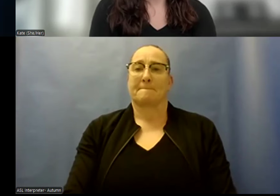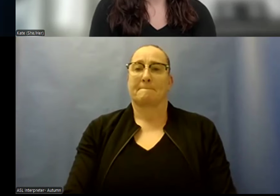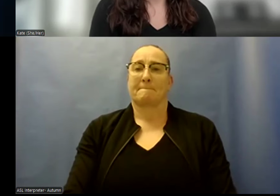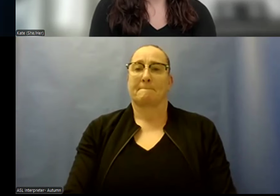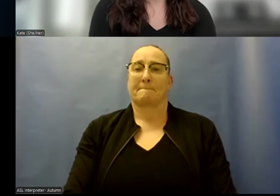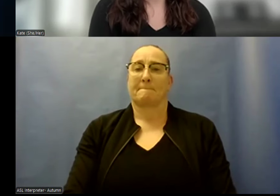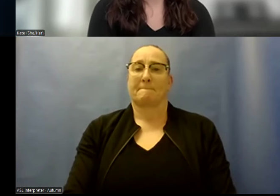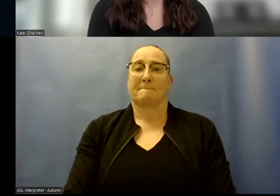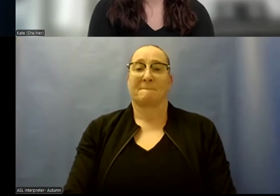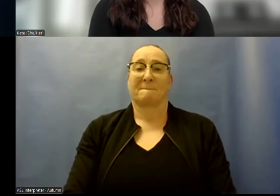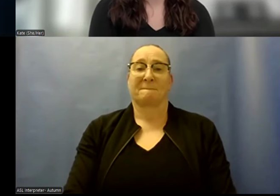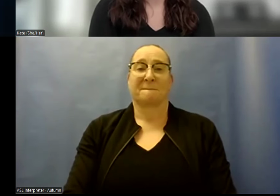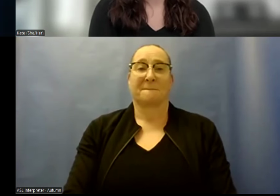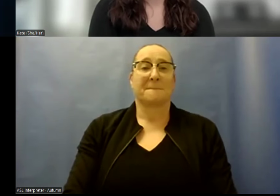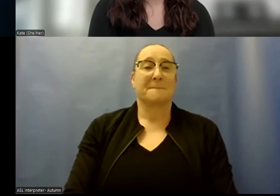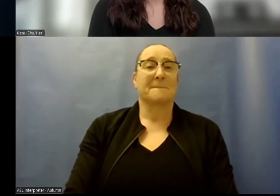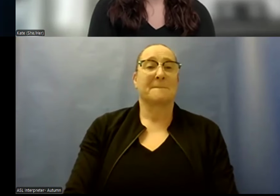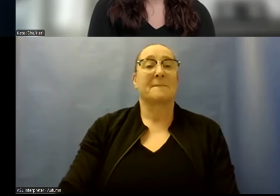Wayne.